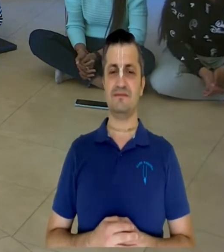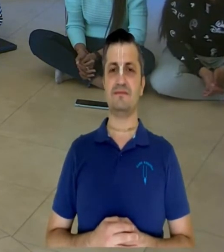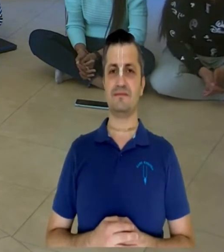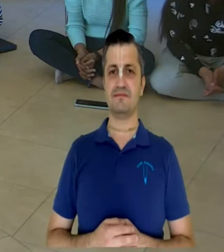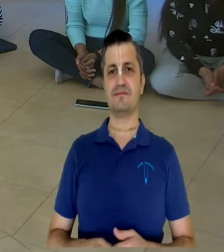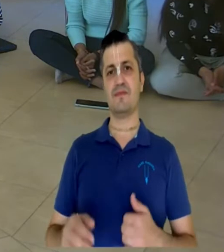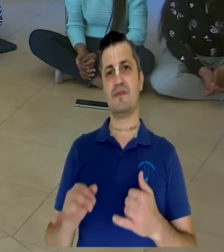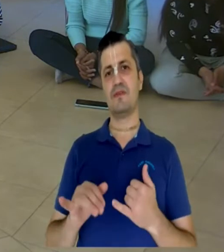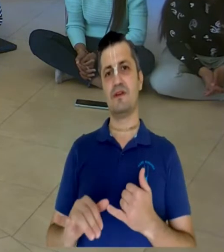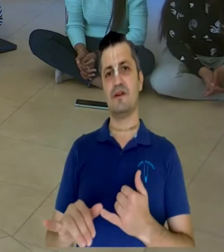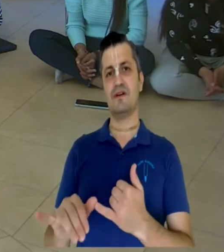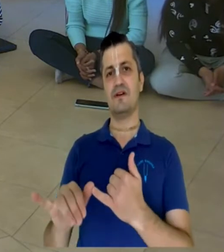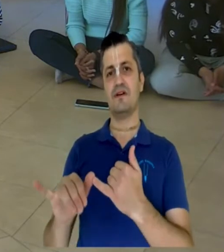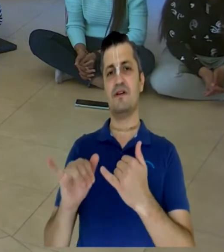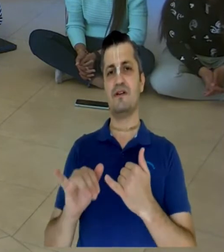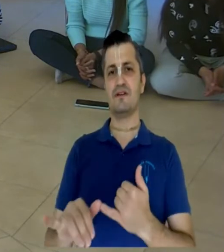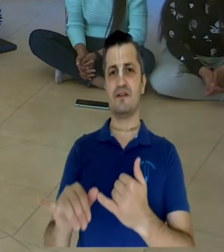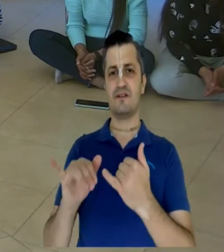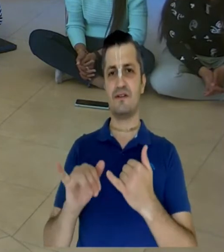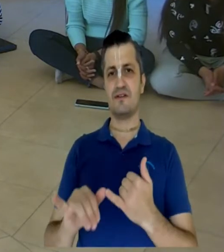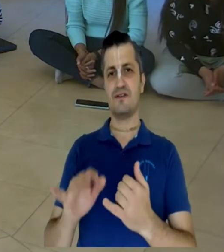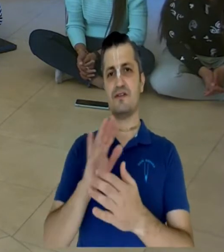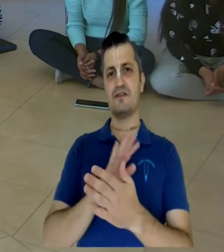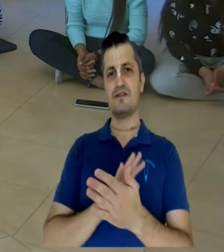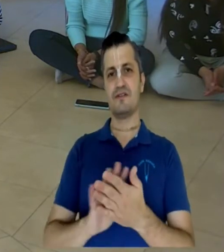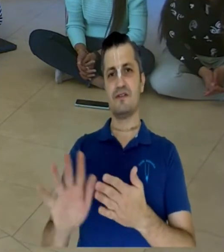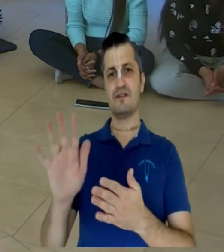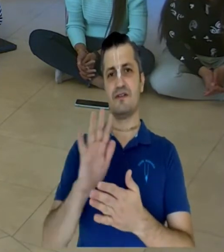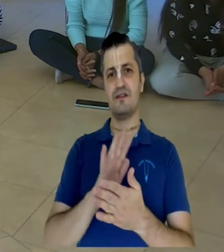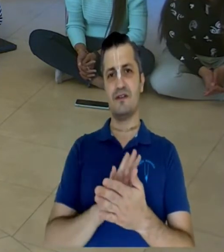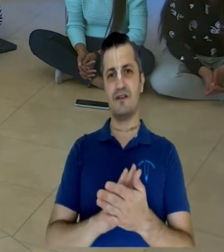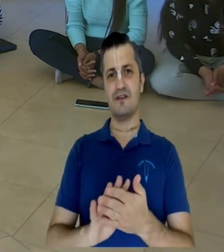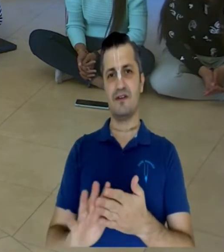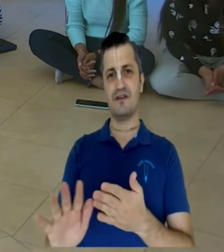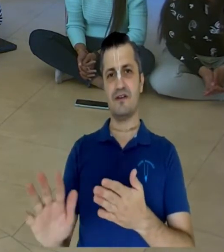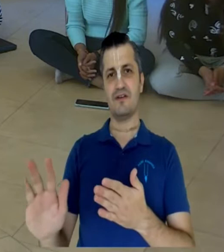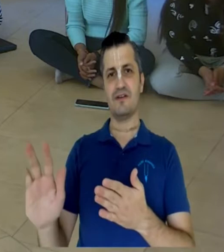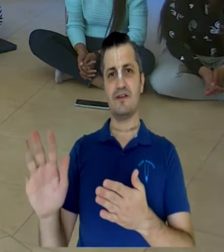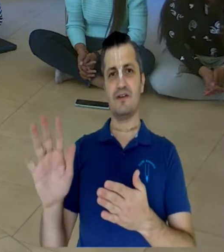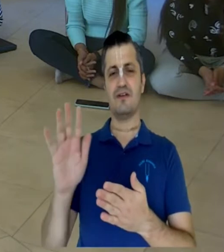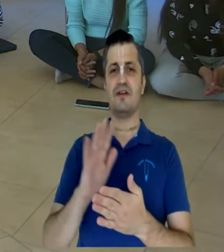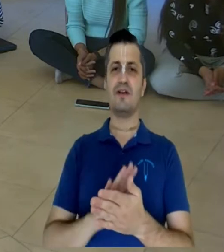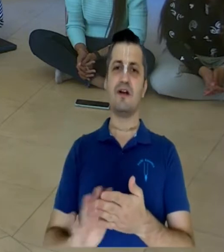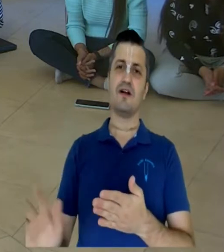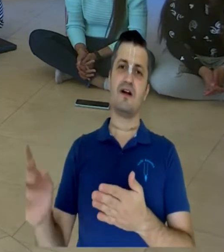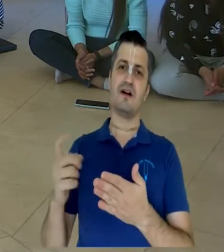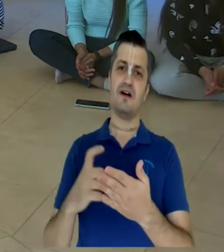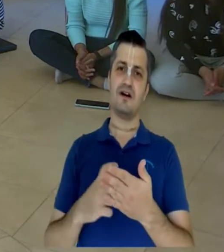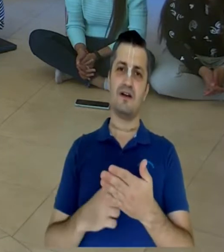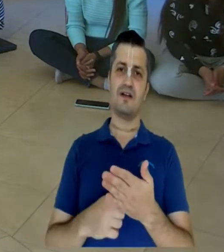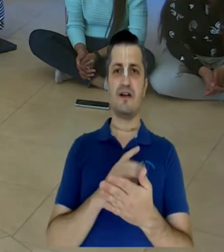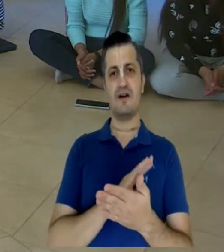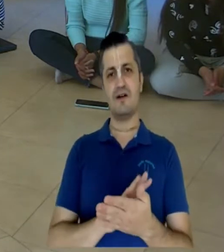Hare Krishna Krishna Krishna Hare Hare